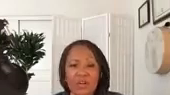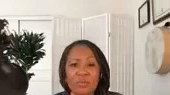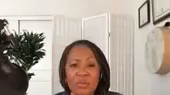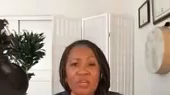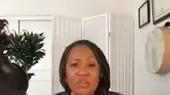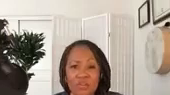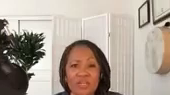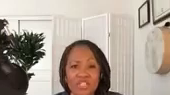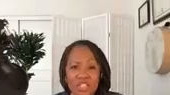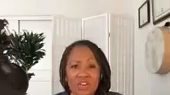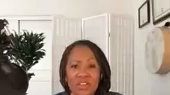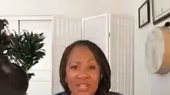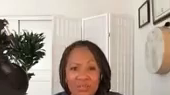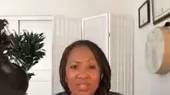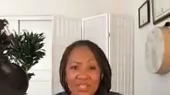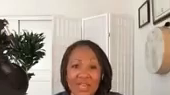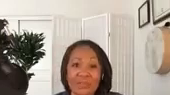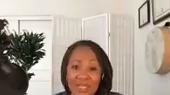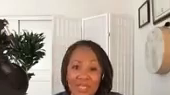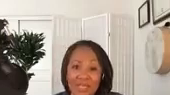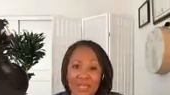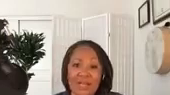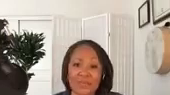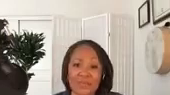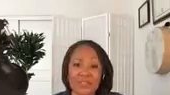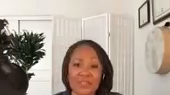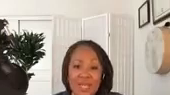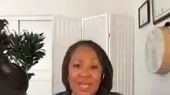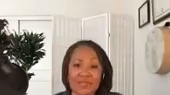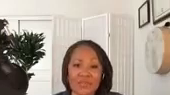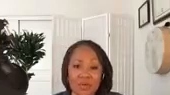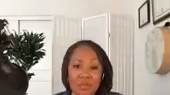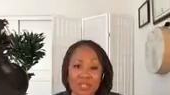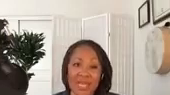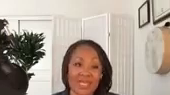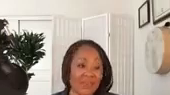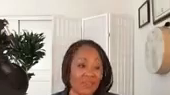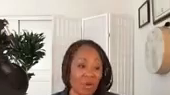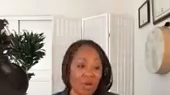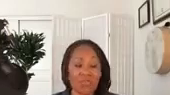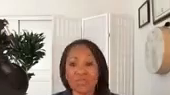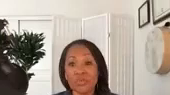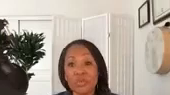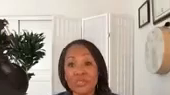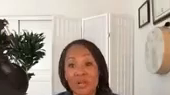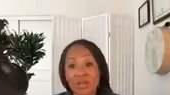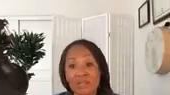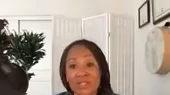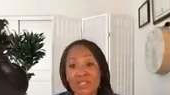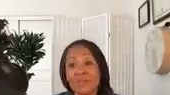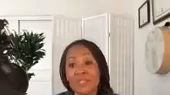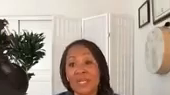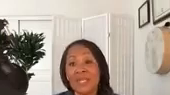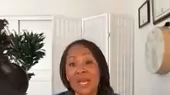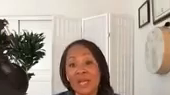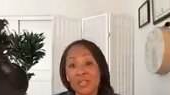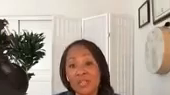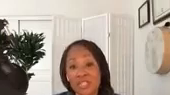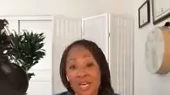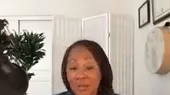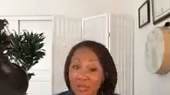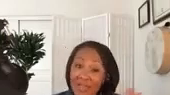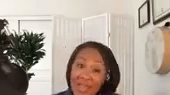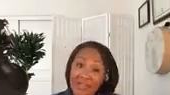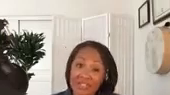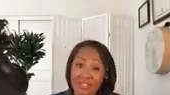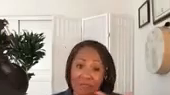and therapeutic for me to share that it really can be done. You just kind of have to work with it. I gave you all the tools and all of the steps that I wish that I